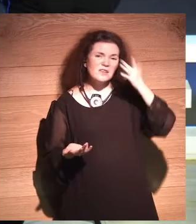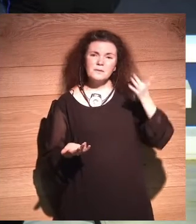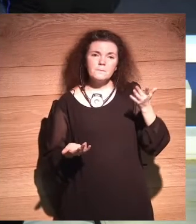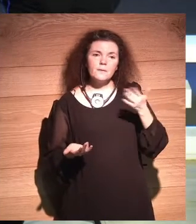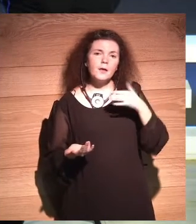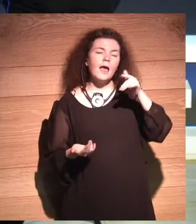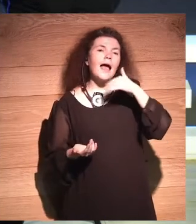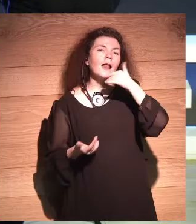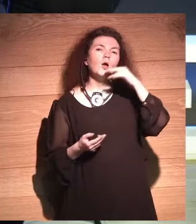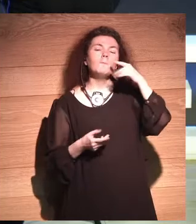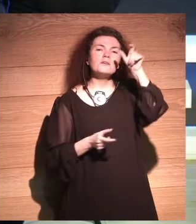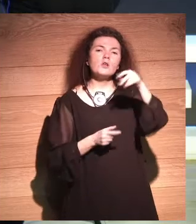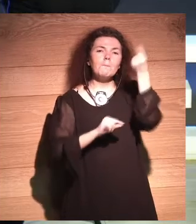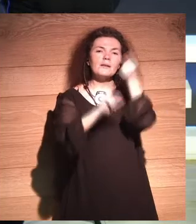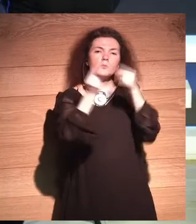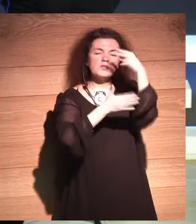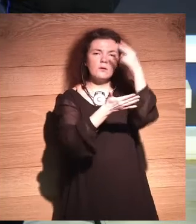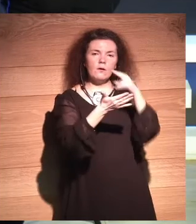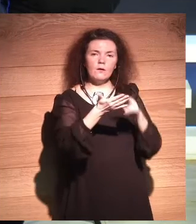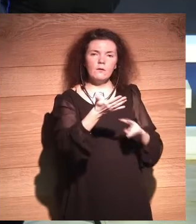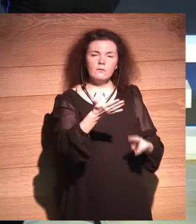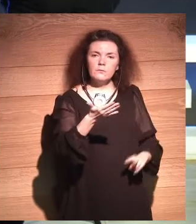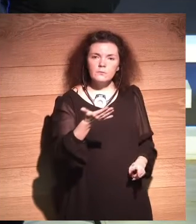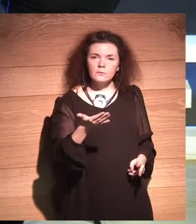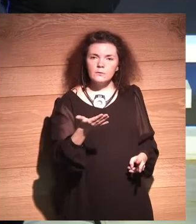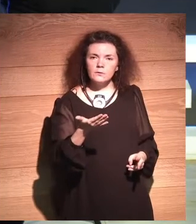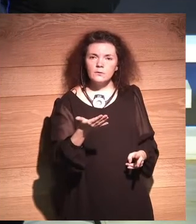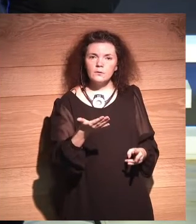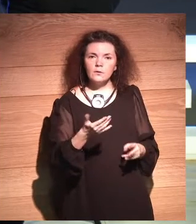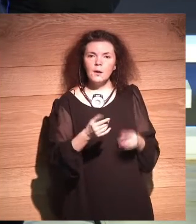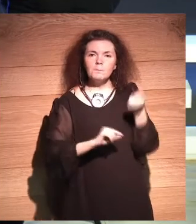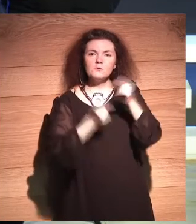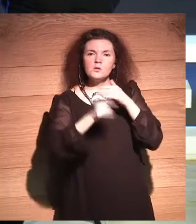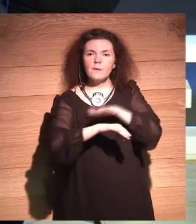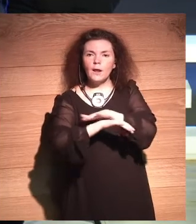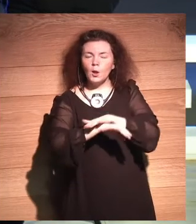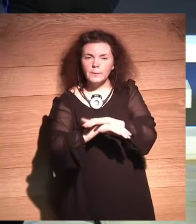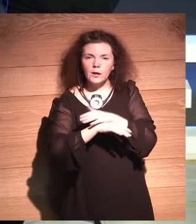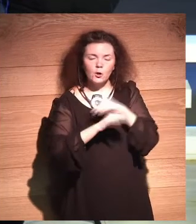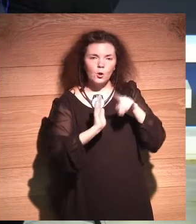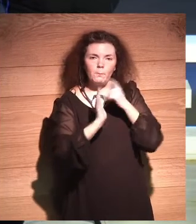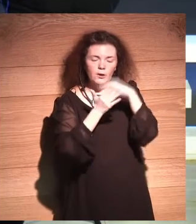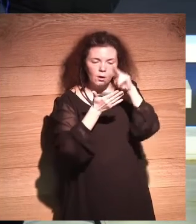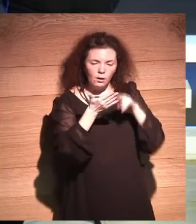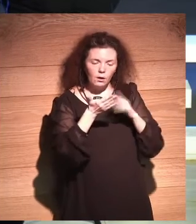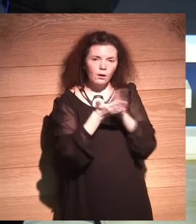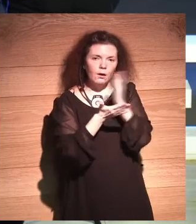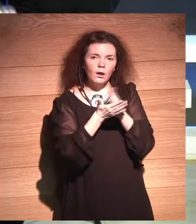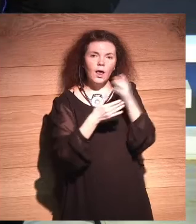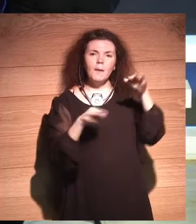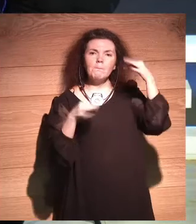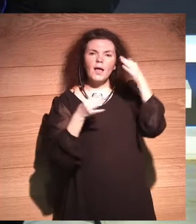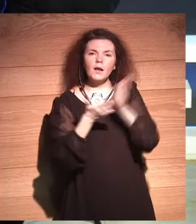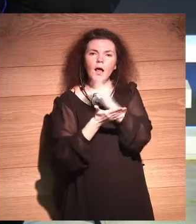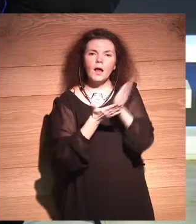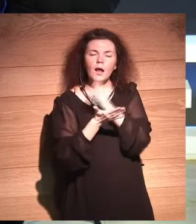topic. For example, some budgets from the government, nobody is going to